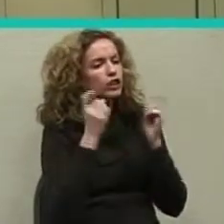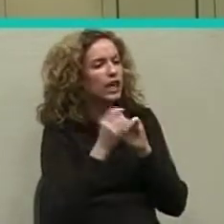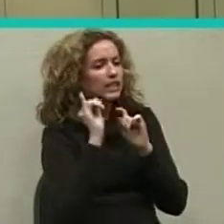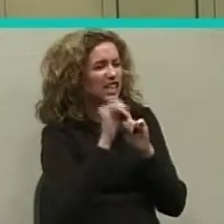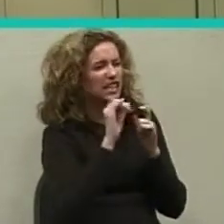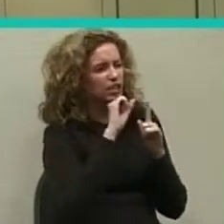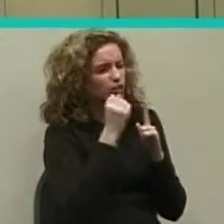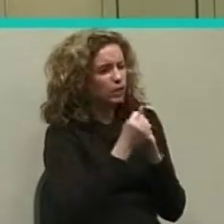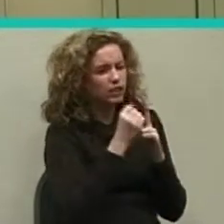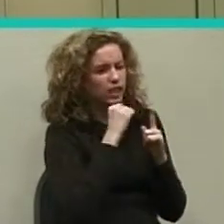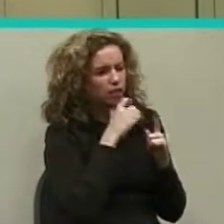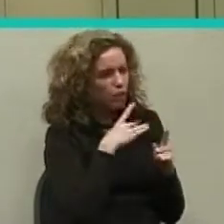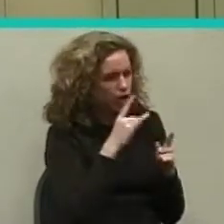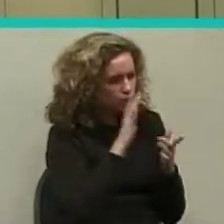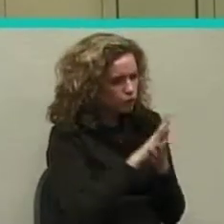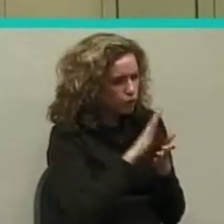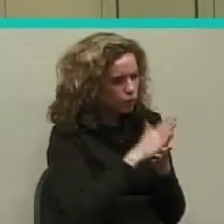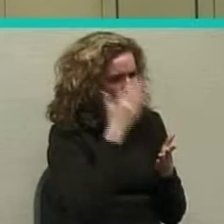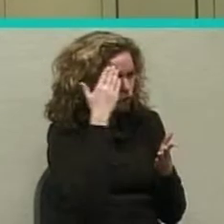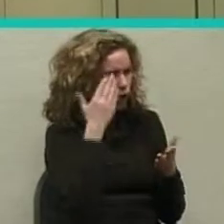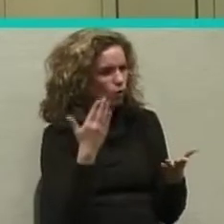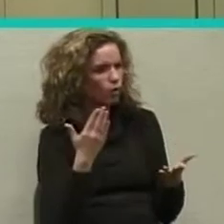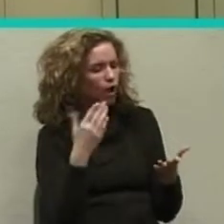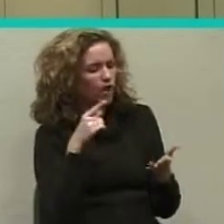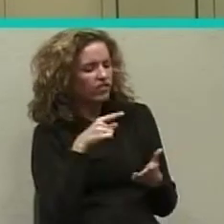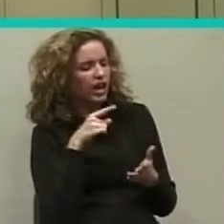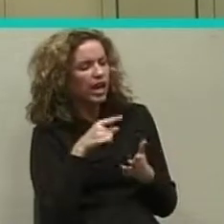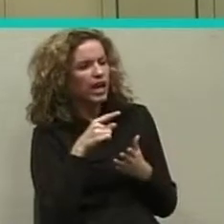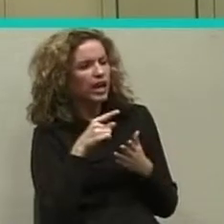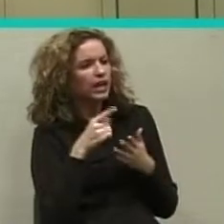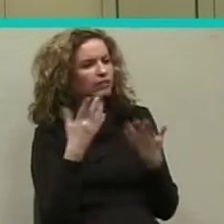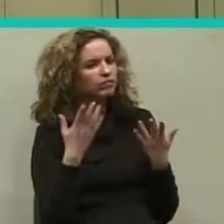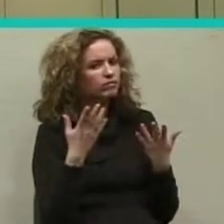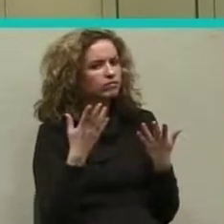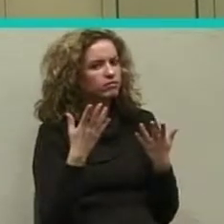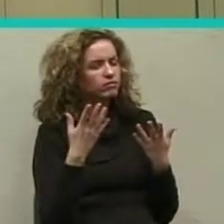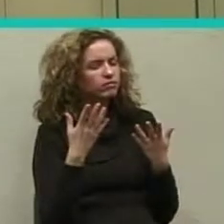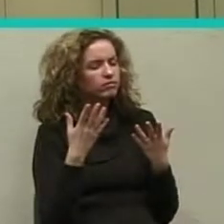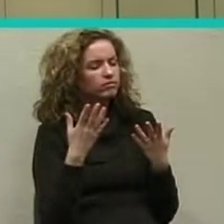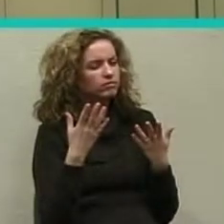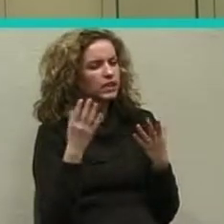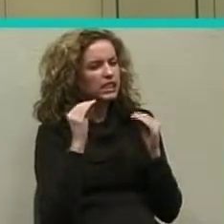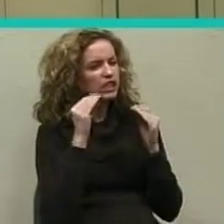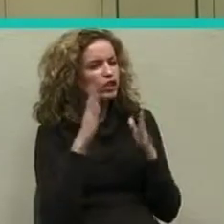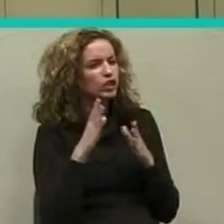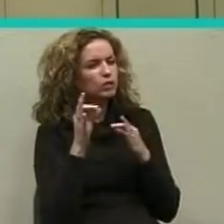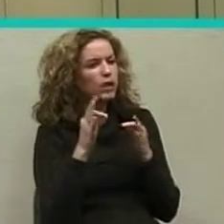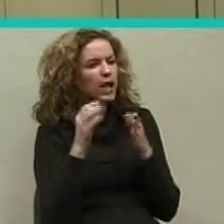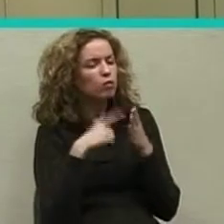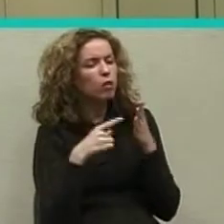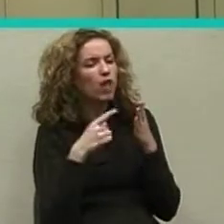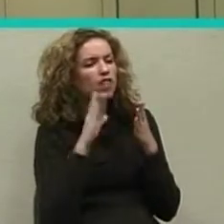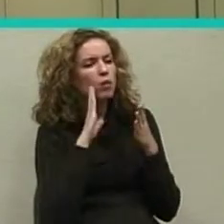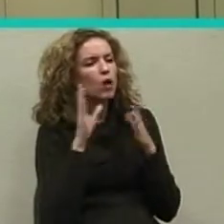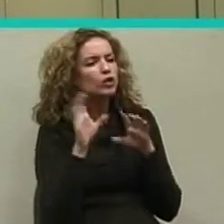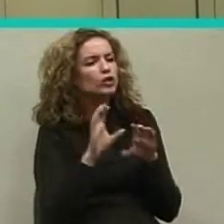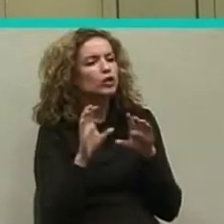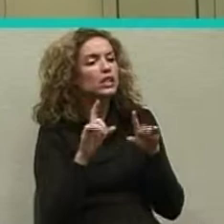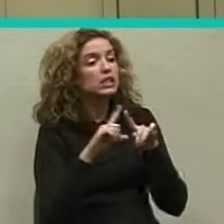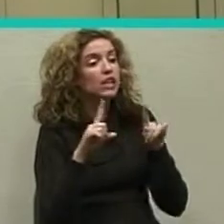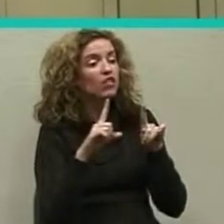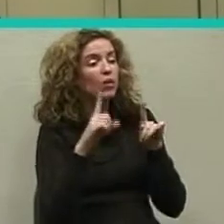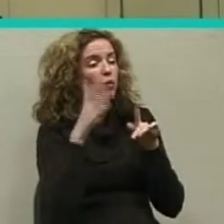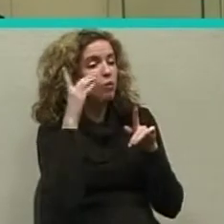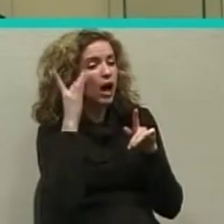change. Have they done anything to talk about what's going to be different, why this kid may not have to escape? No. They're going to reinforce him if he